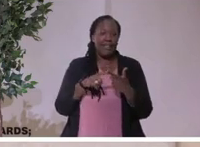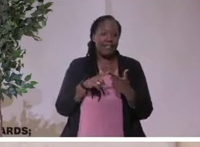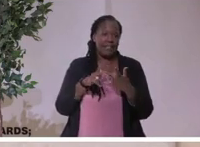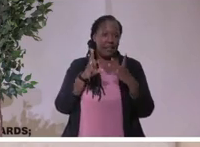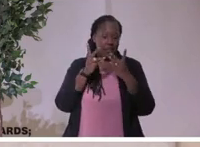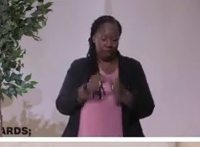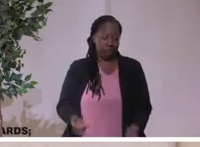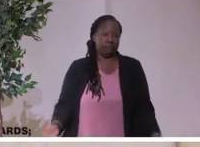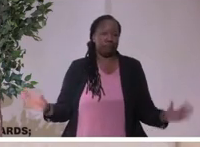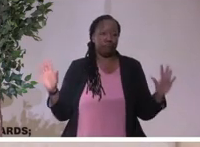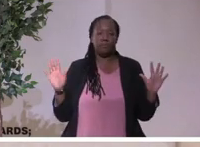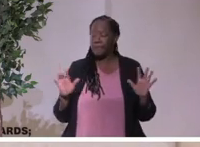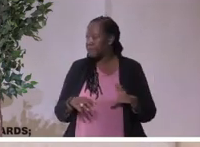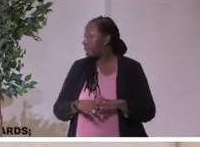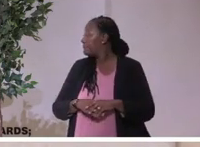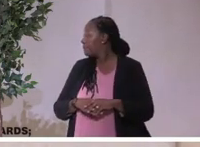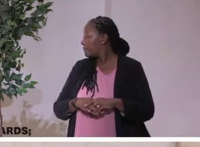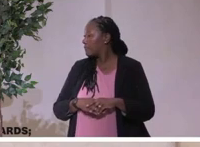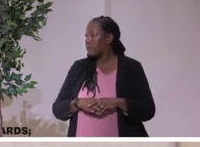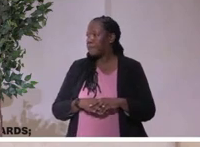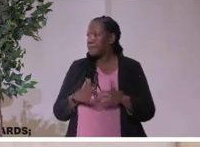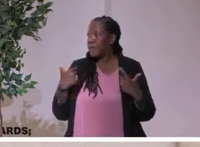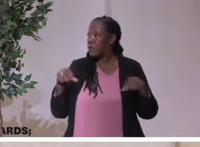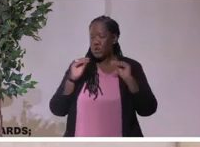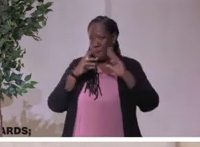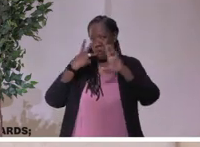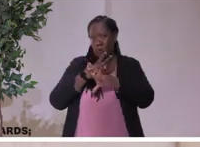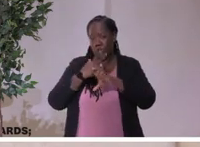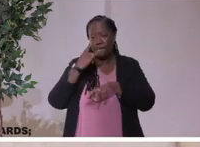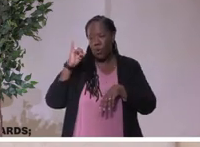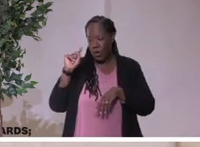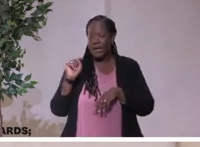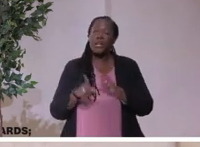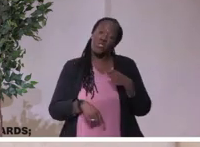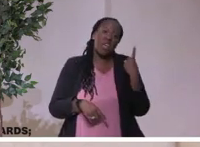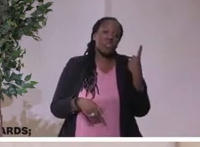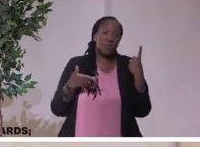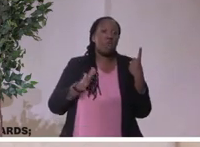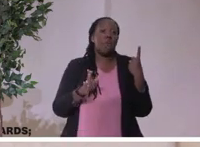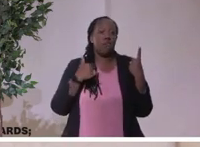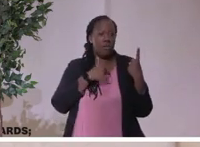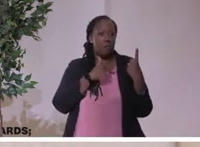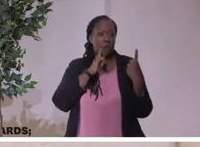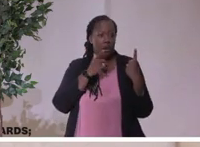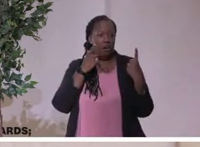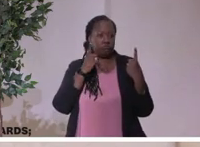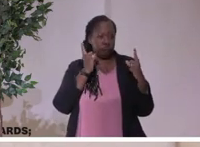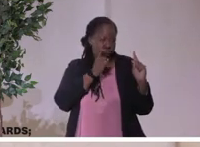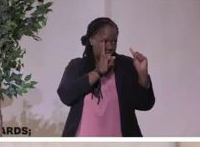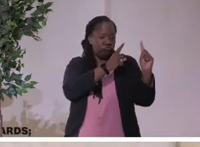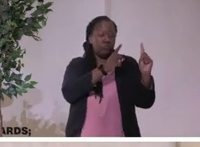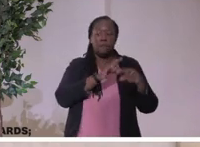biosphere when there's no use of it. So I think that's something where we are headed to, and